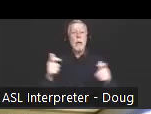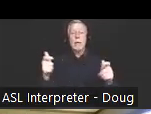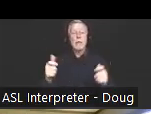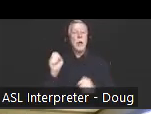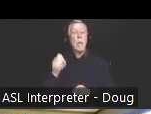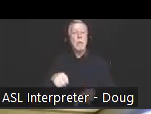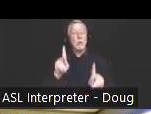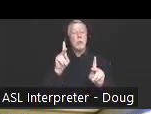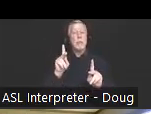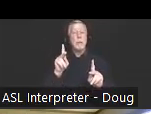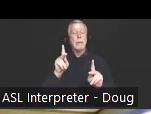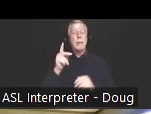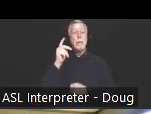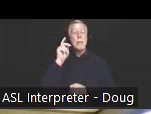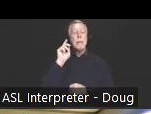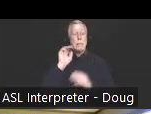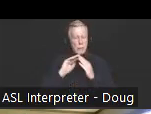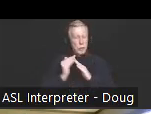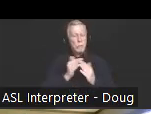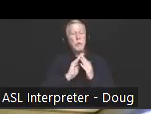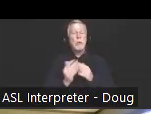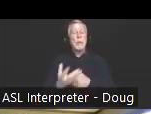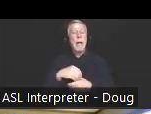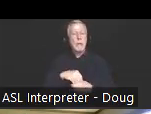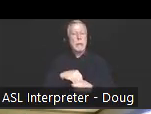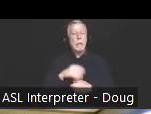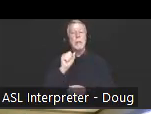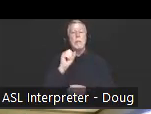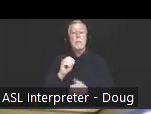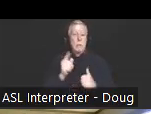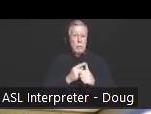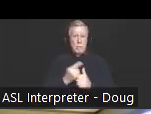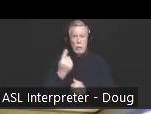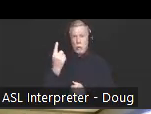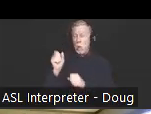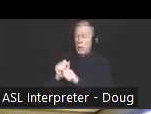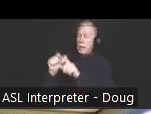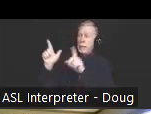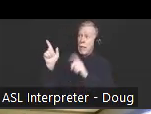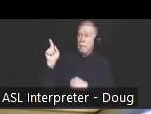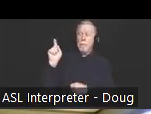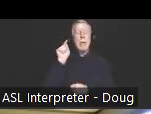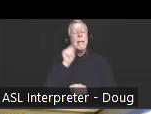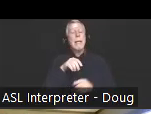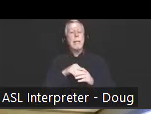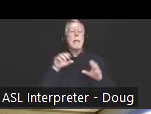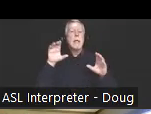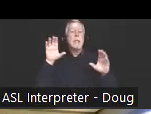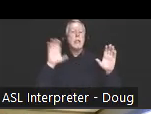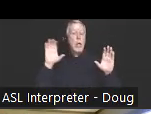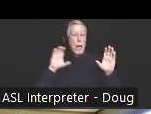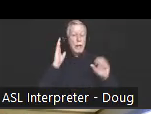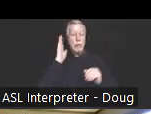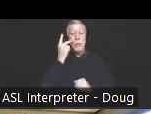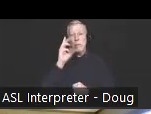that community engagement. So the first one is up in the chat. You'll see the code to the